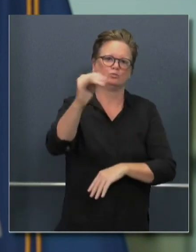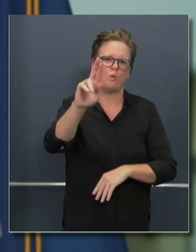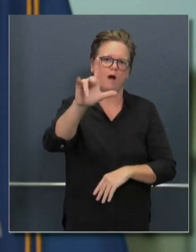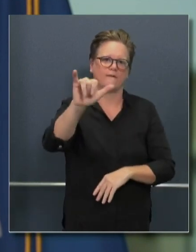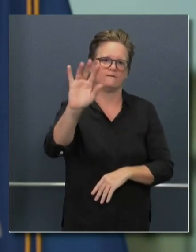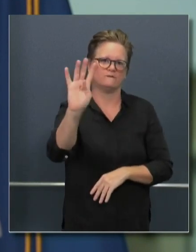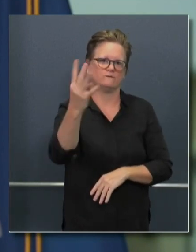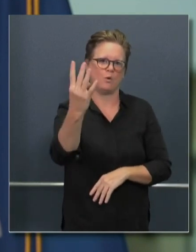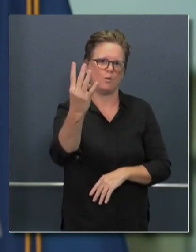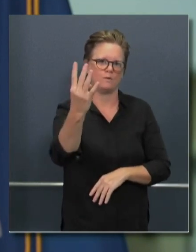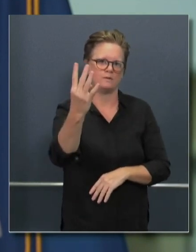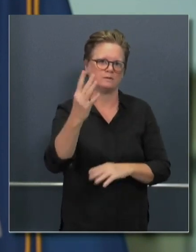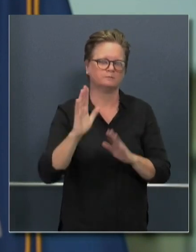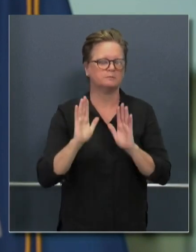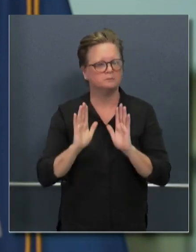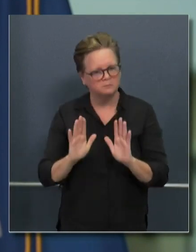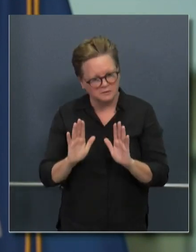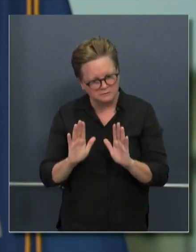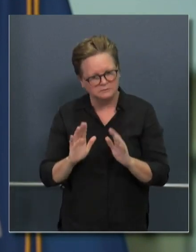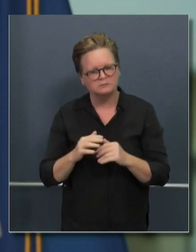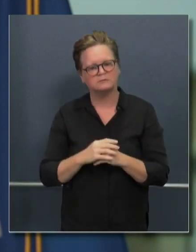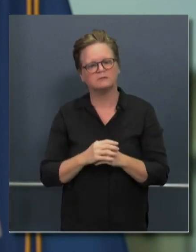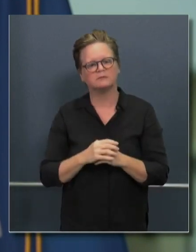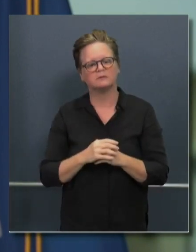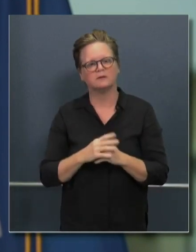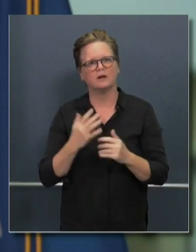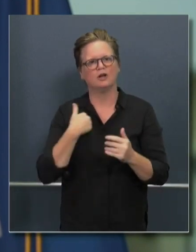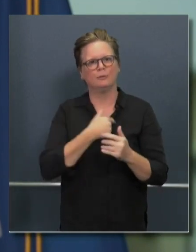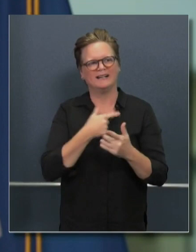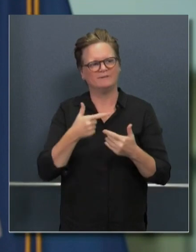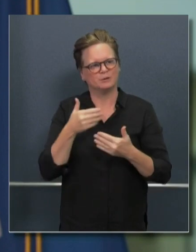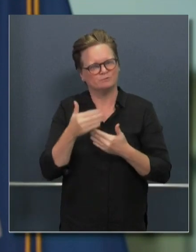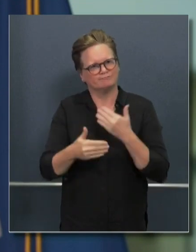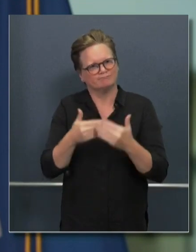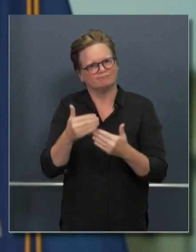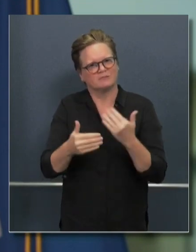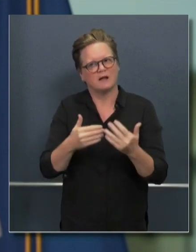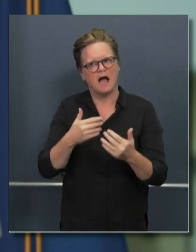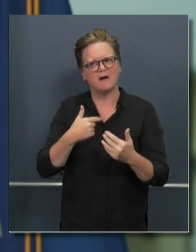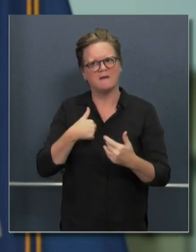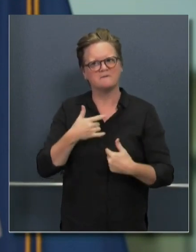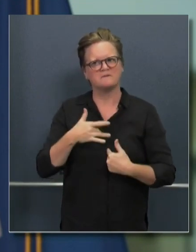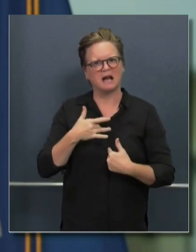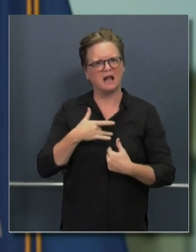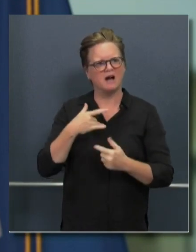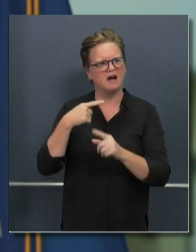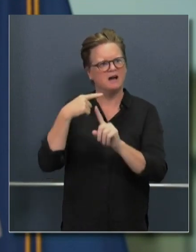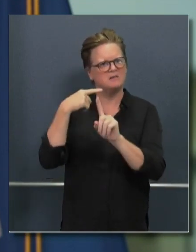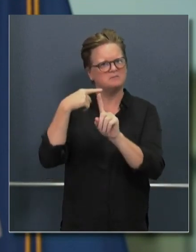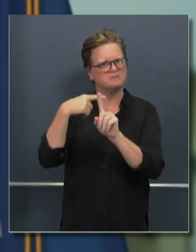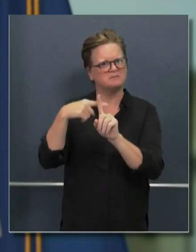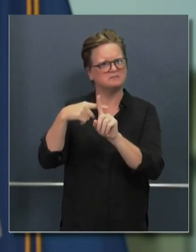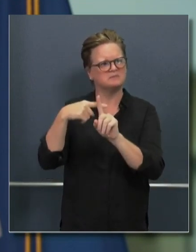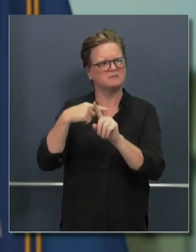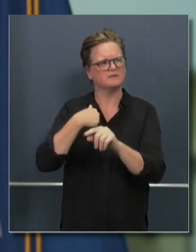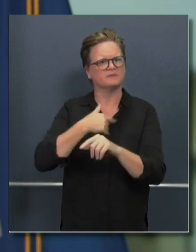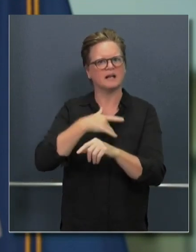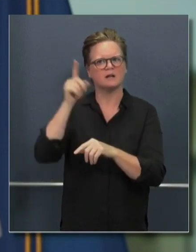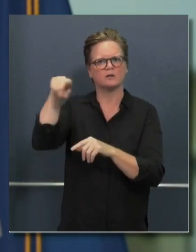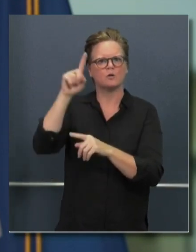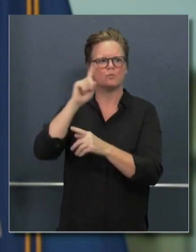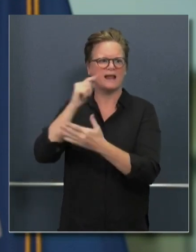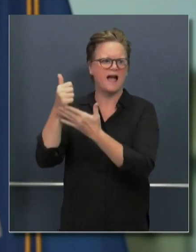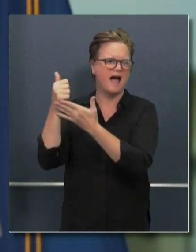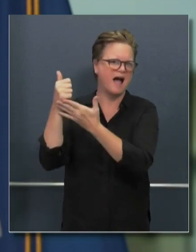and I remain confident that something will happen at the federal level to help mitigate the impact of cuts at the state